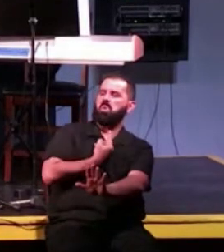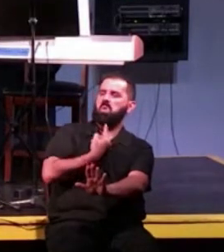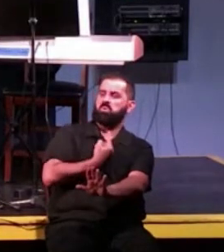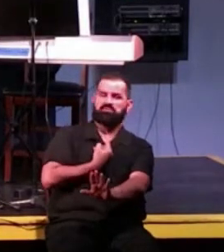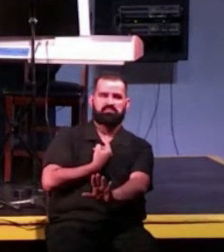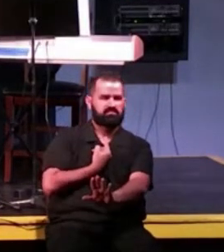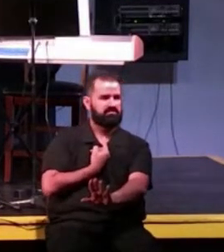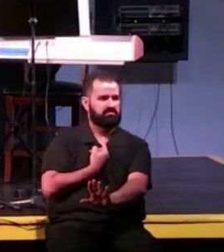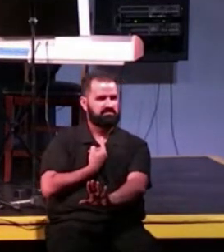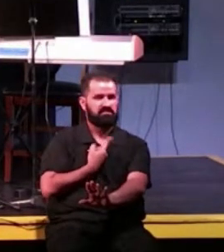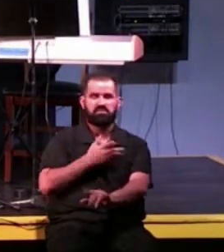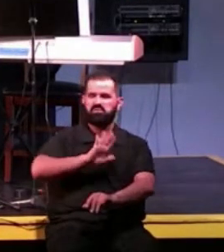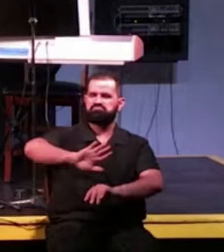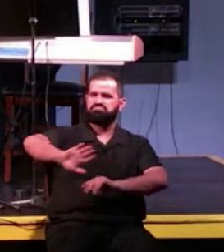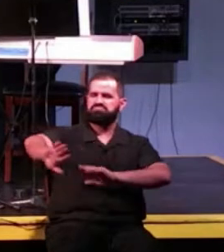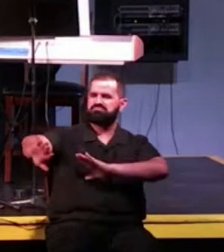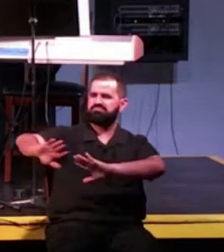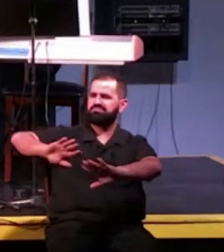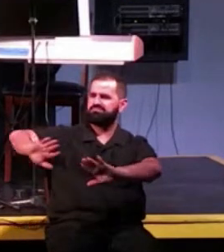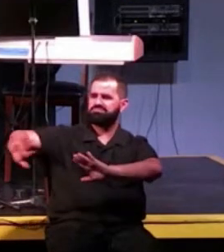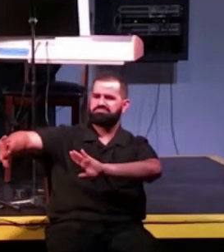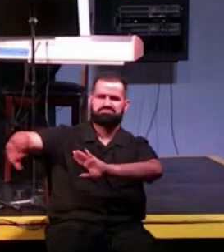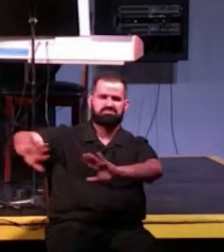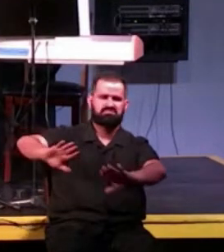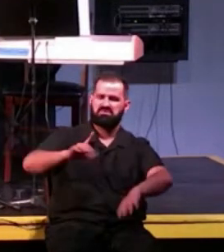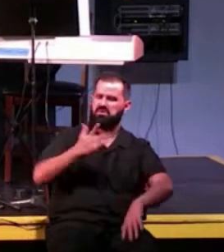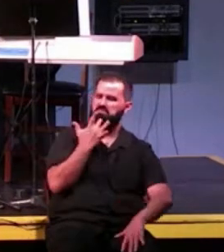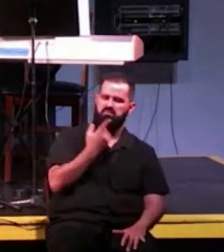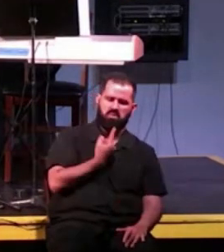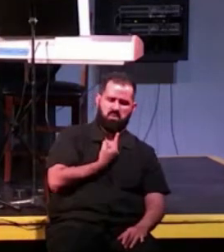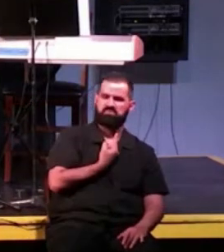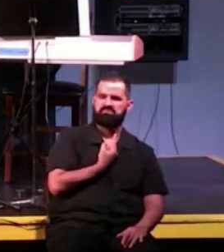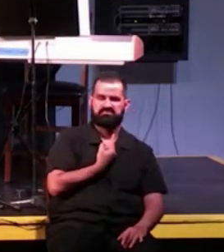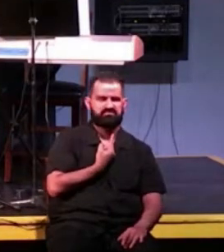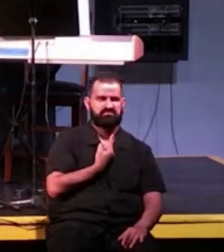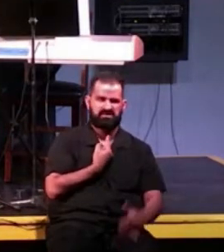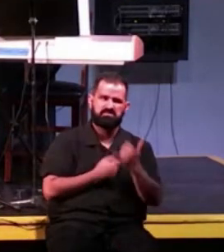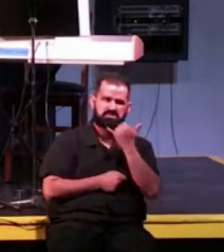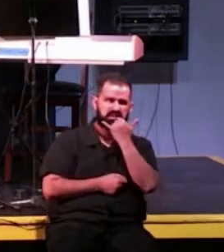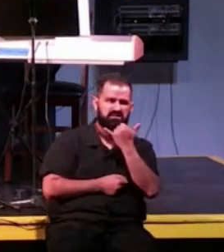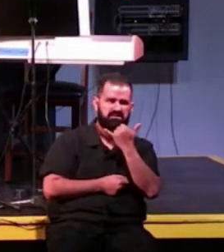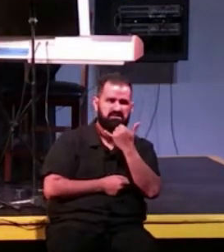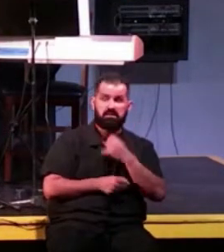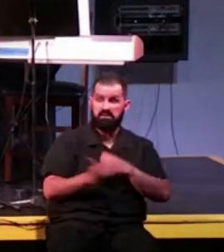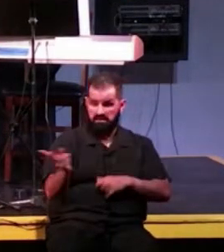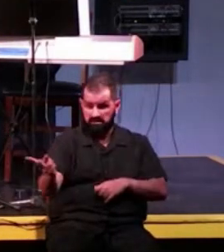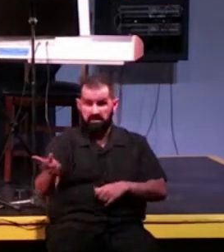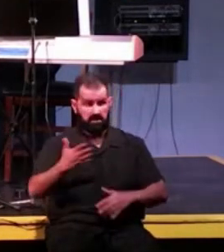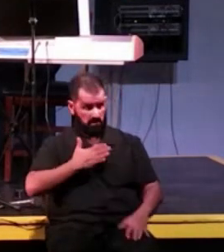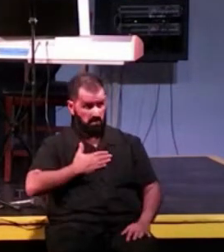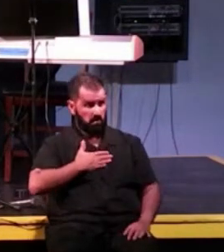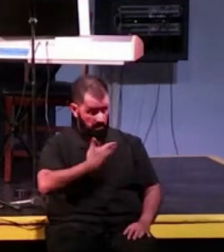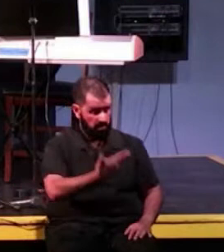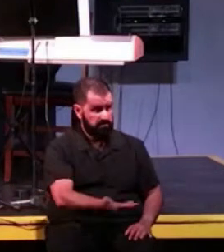And you begin to push other people away. The Bible says they were willing